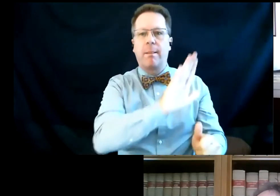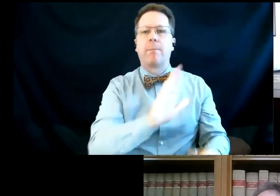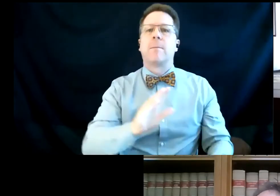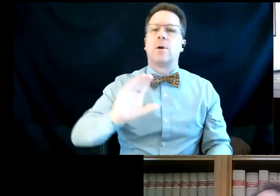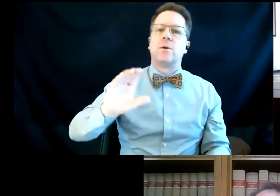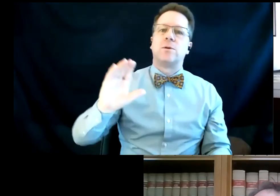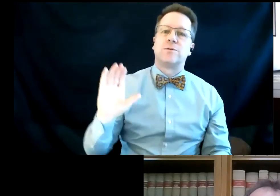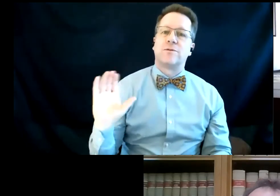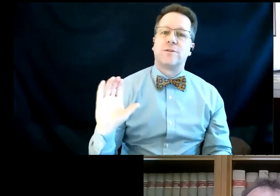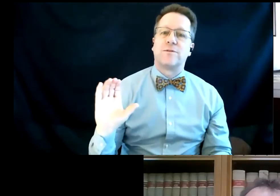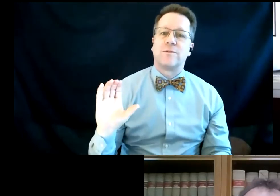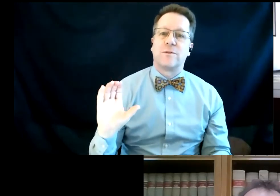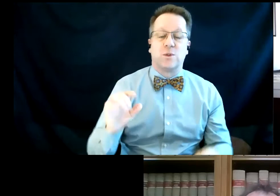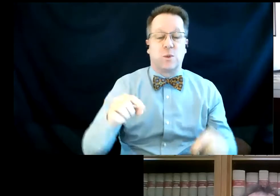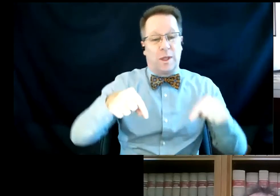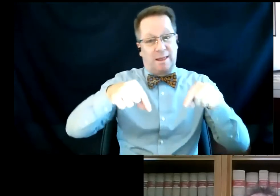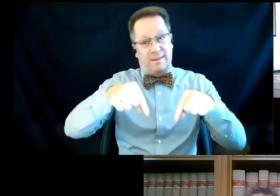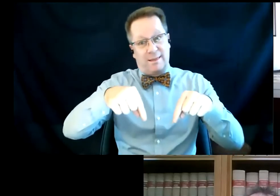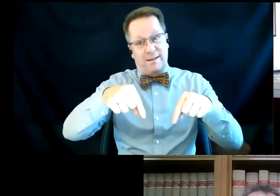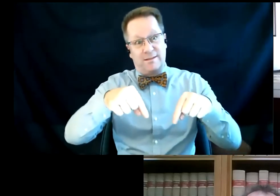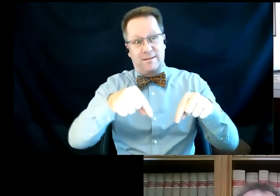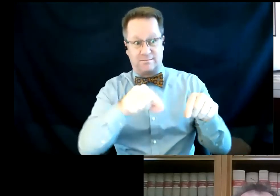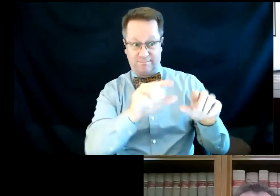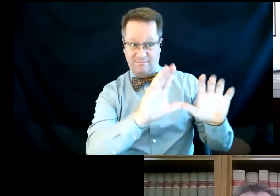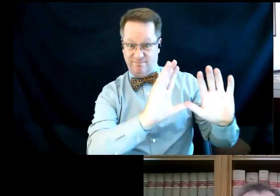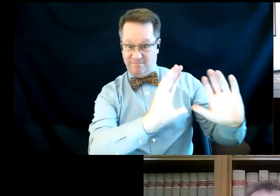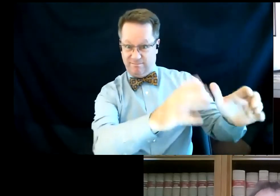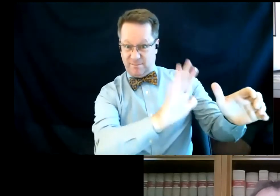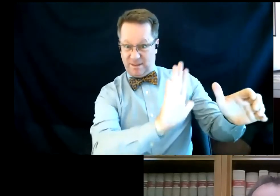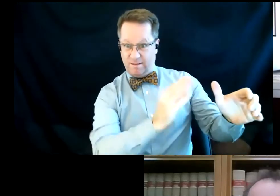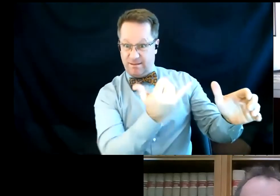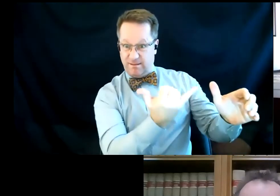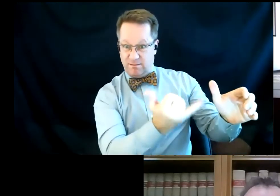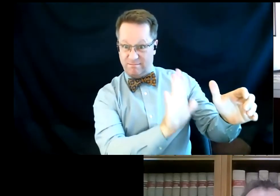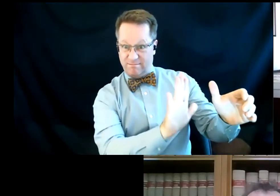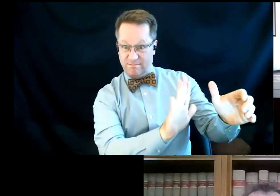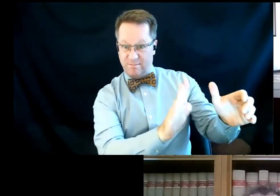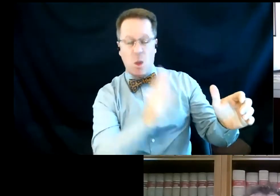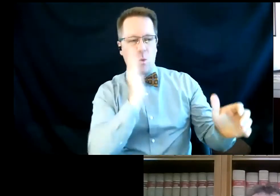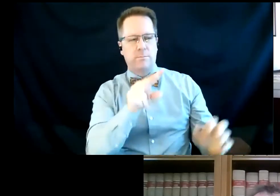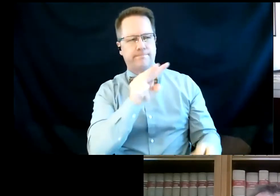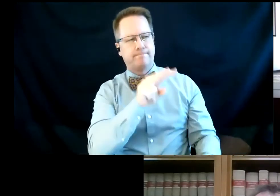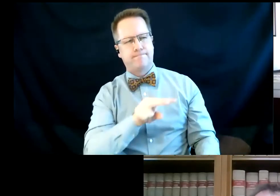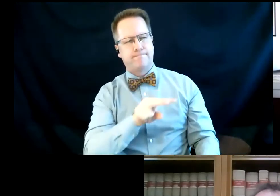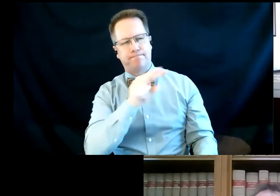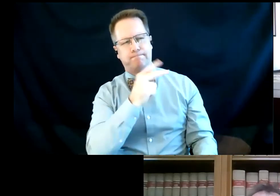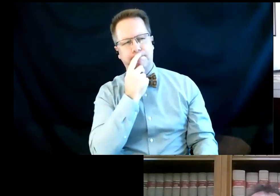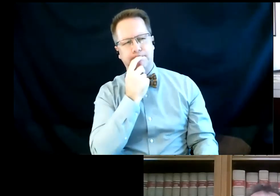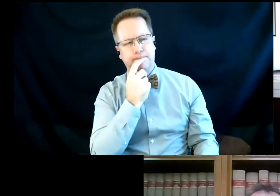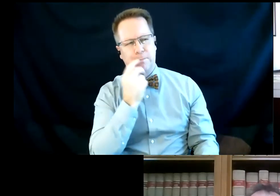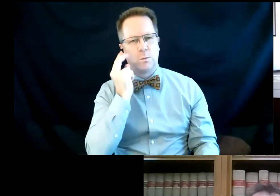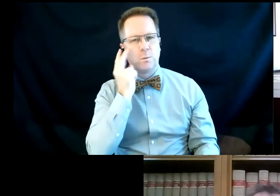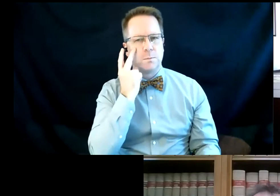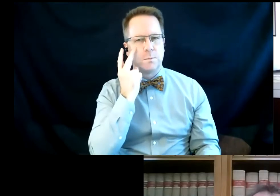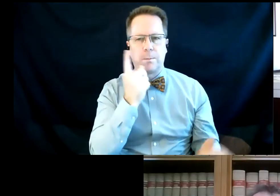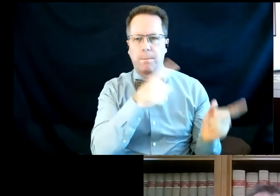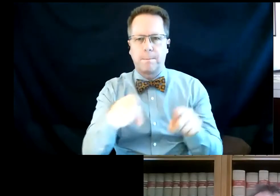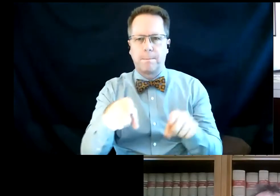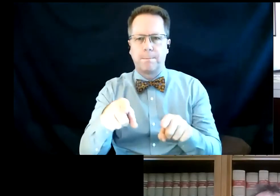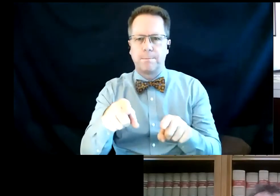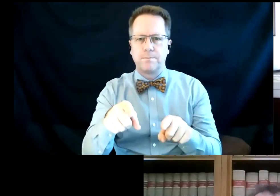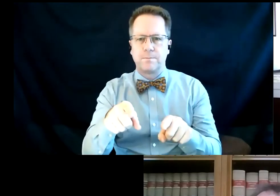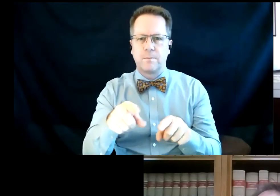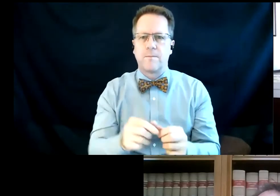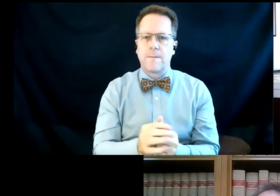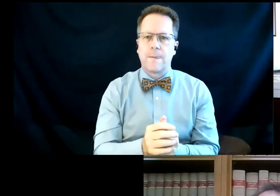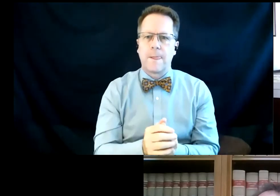conservative court, and it's definitely a more conservative court. But I think the top line for me is there are reasons to believe